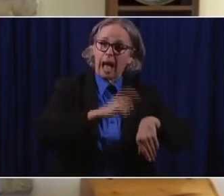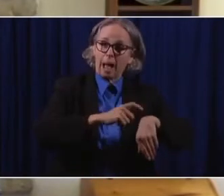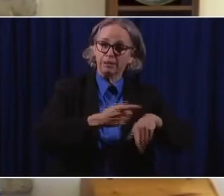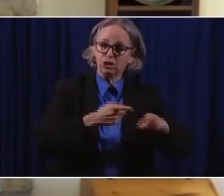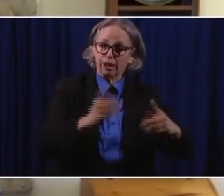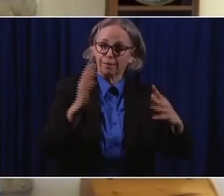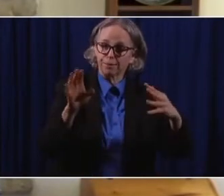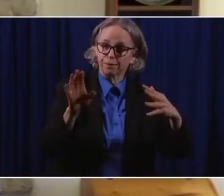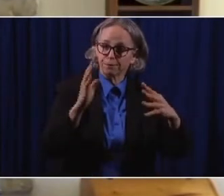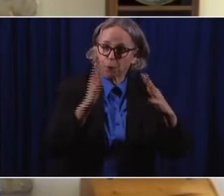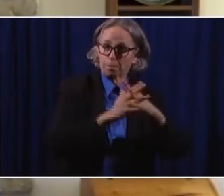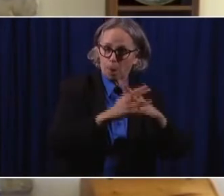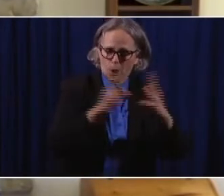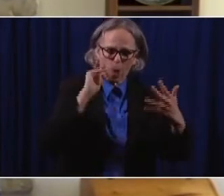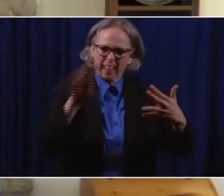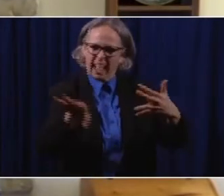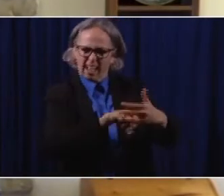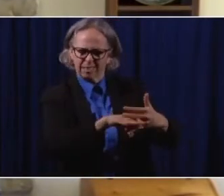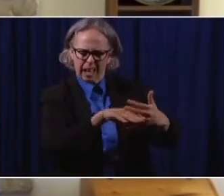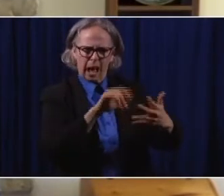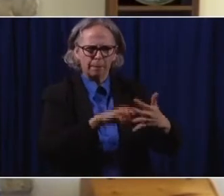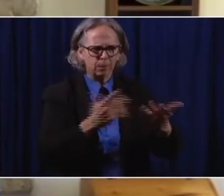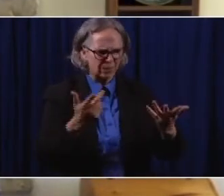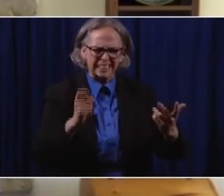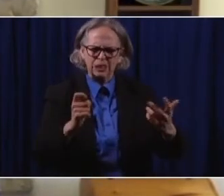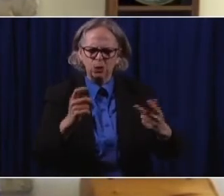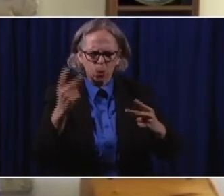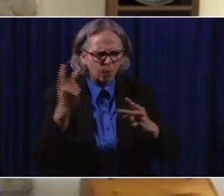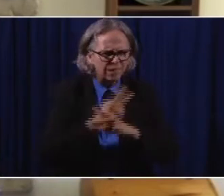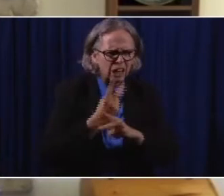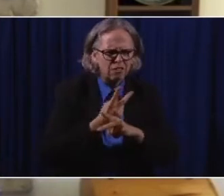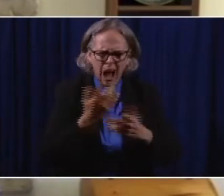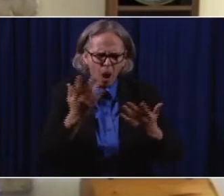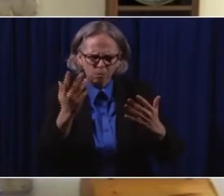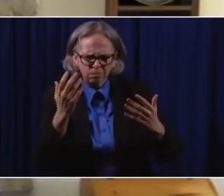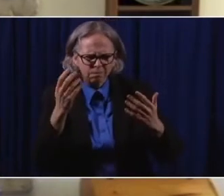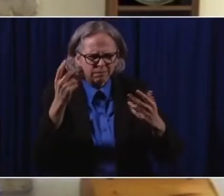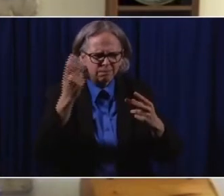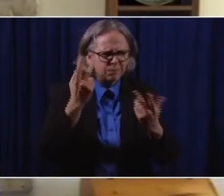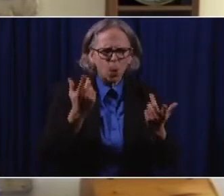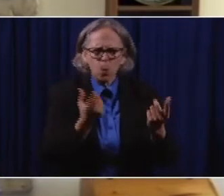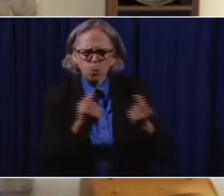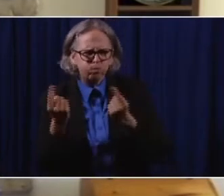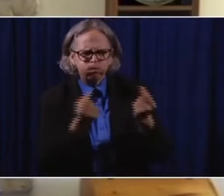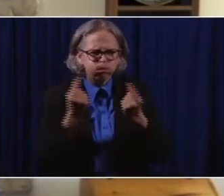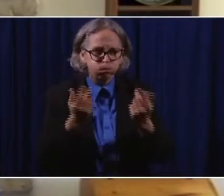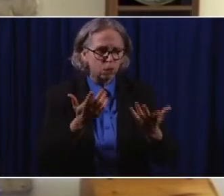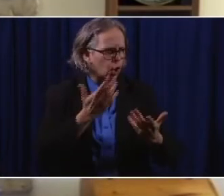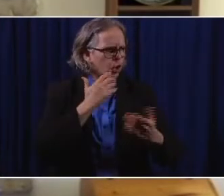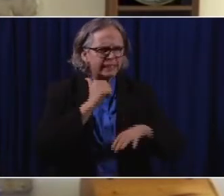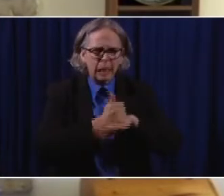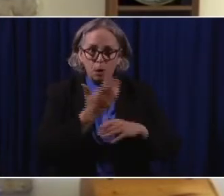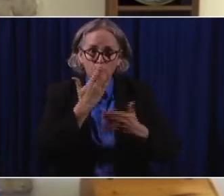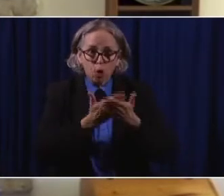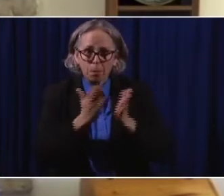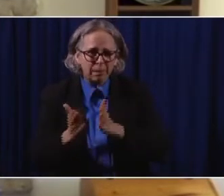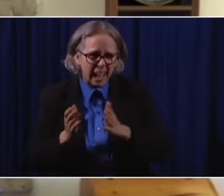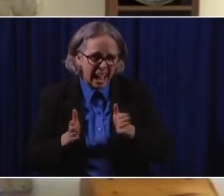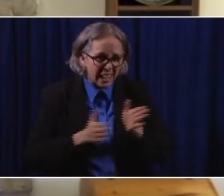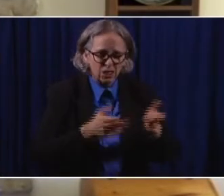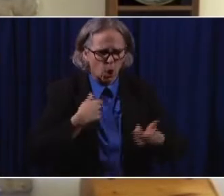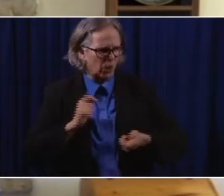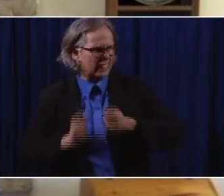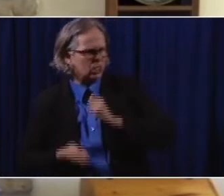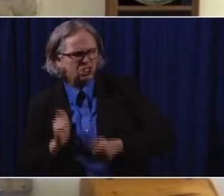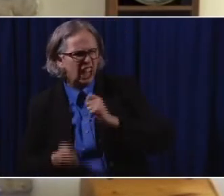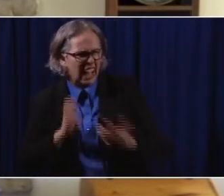but probably not too far away from that. And I'll talk about that in a moment. But let's